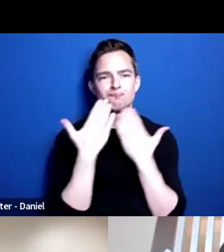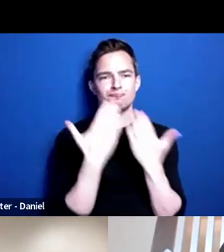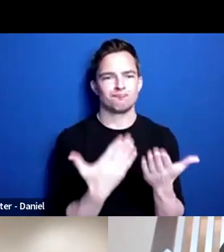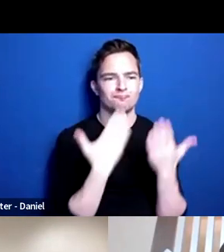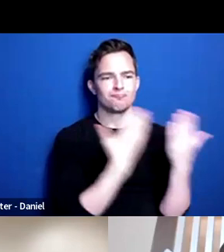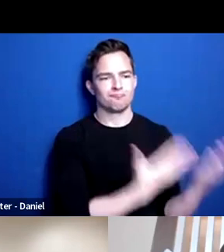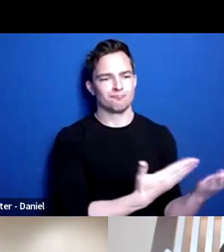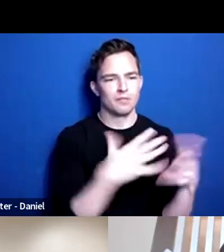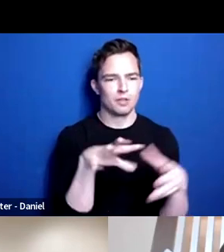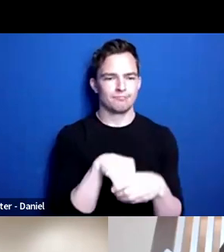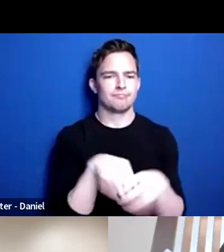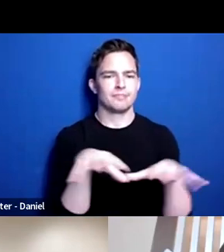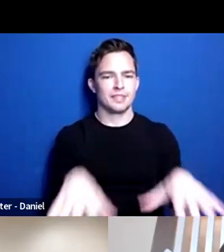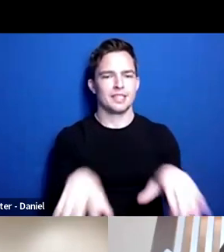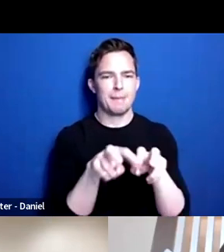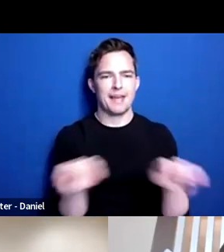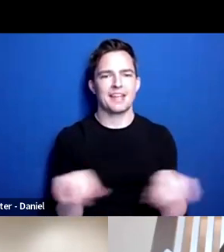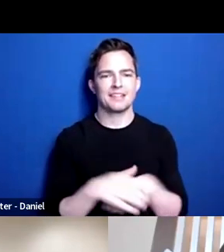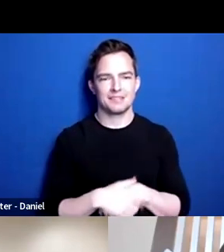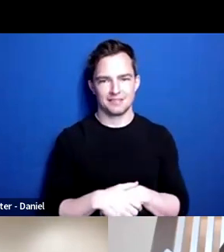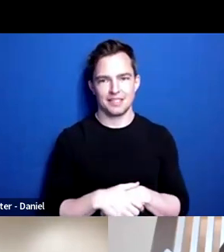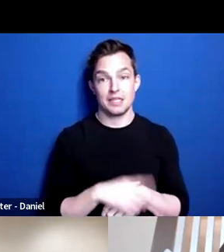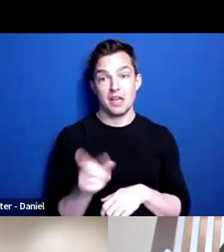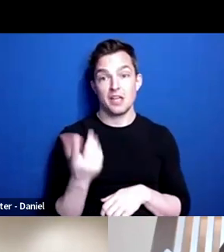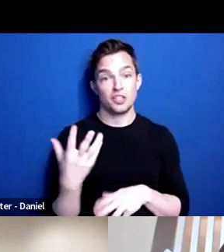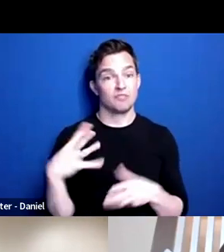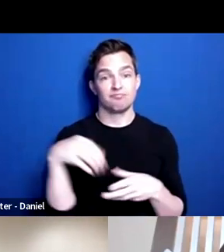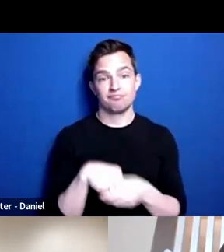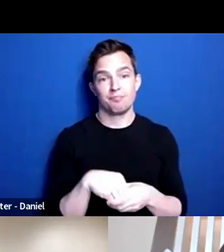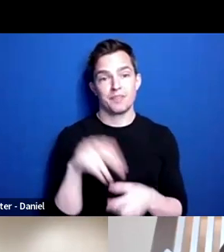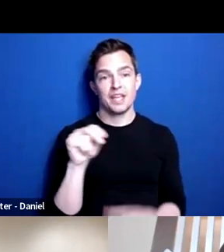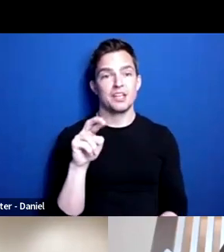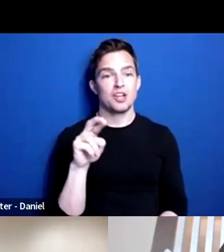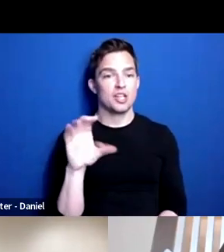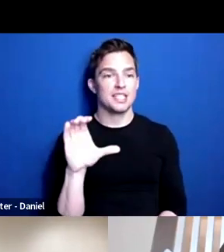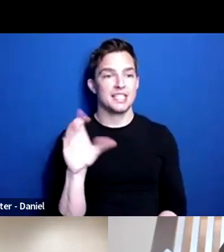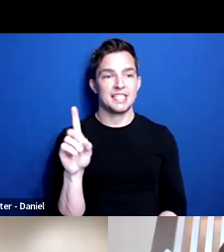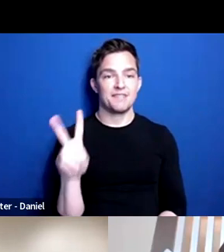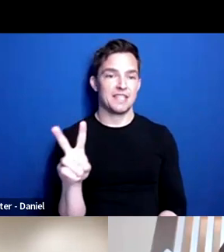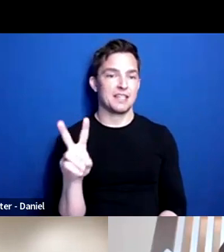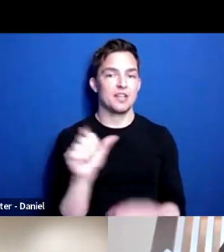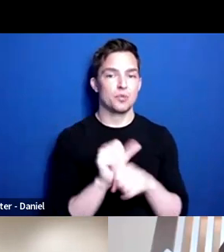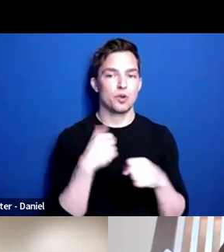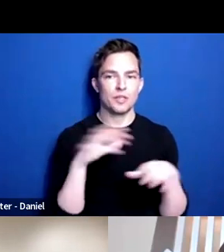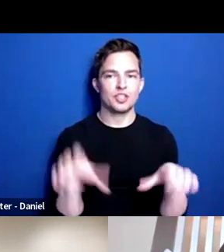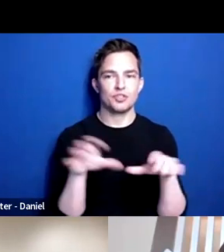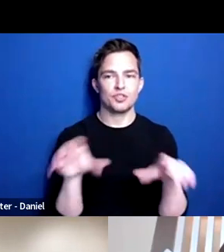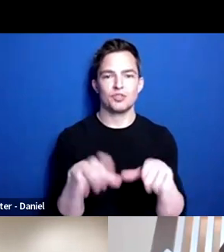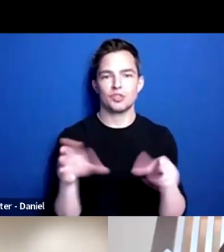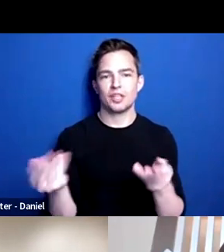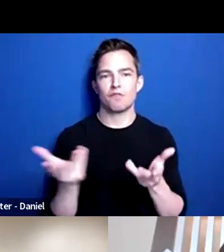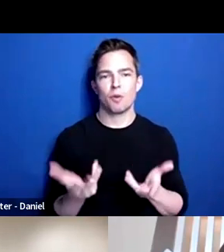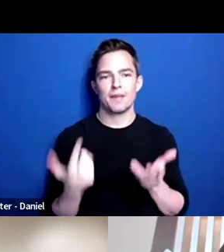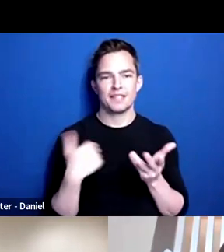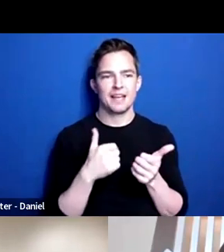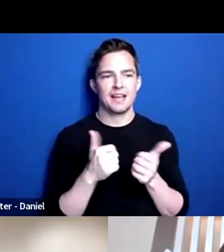being a part of this panel and for just being a part of NRCDV and the work we do and informing us of how